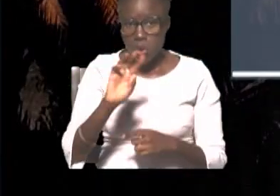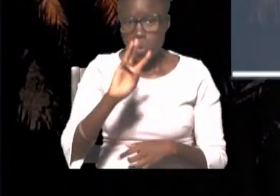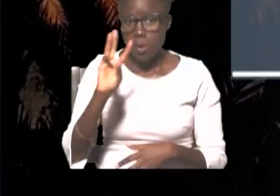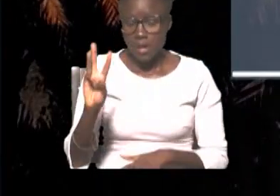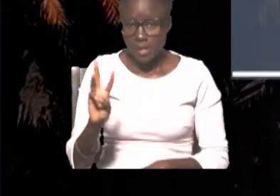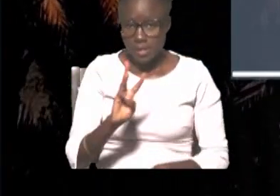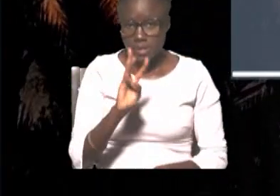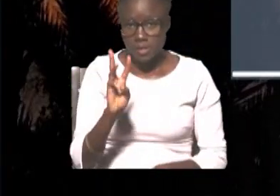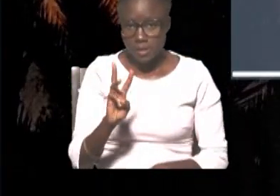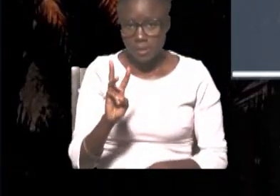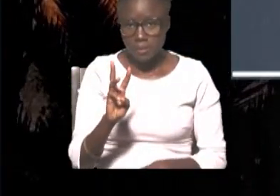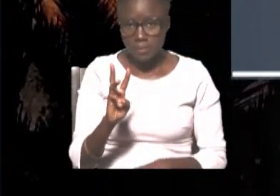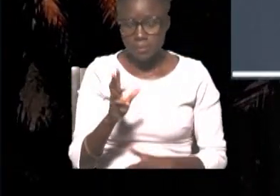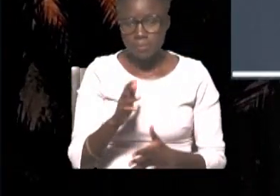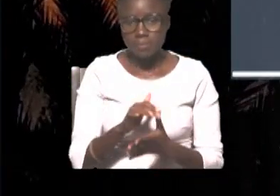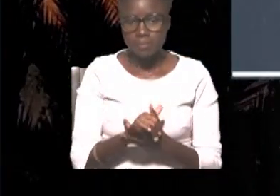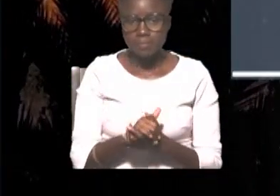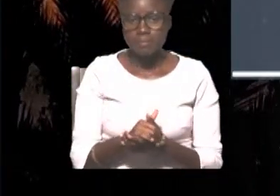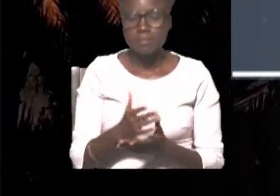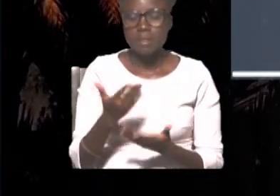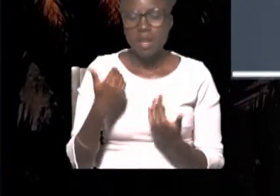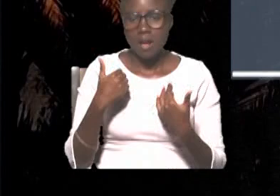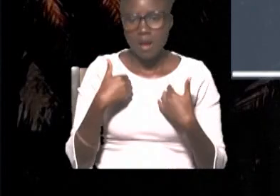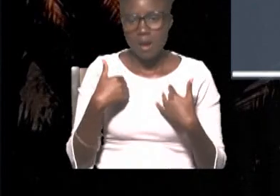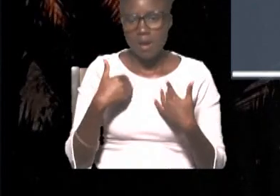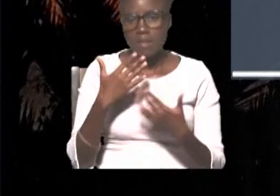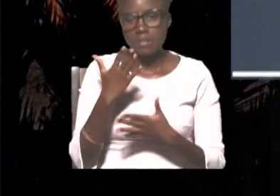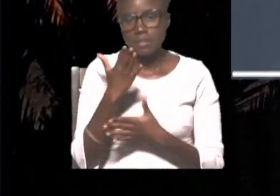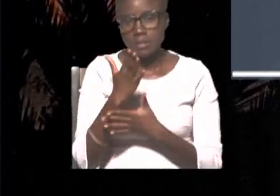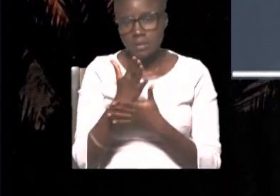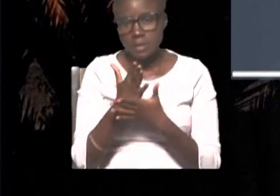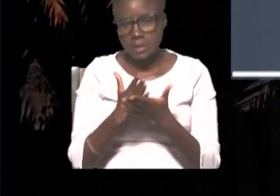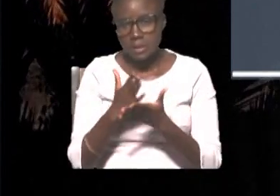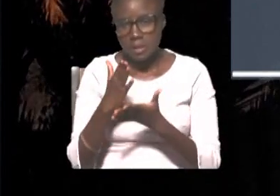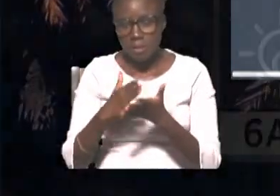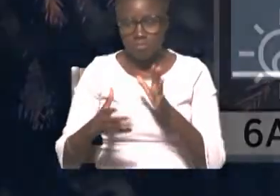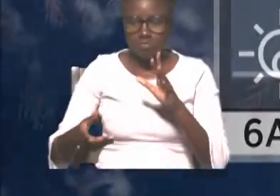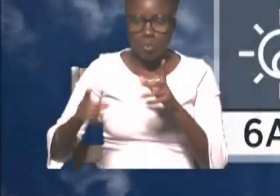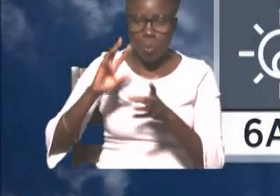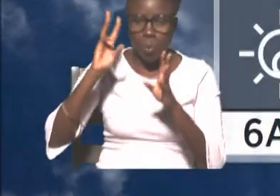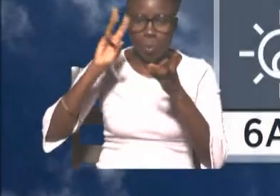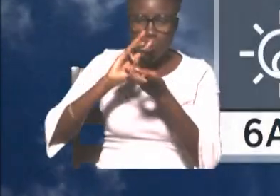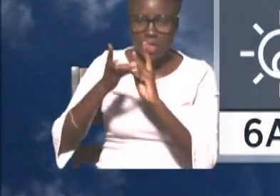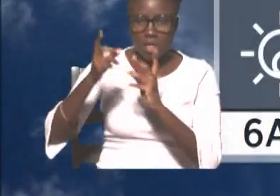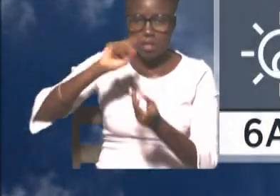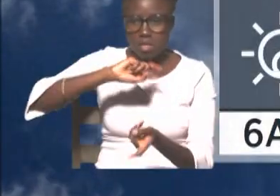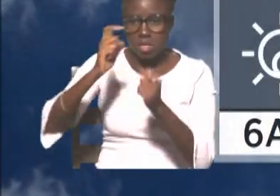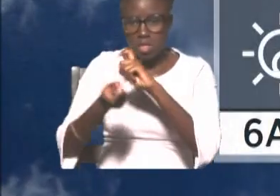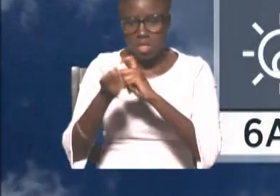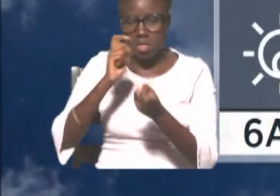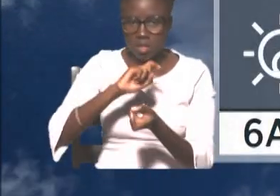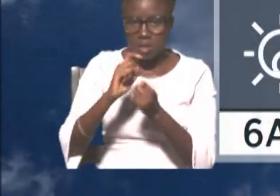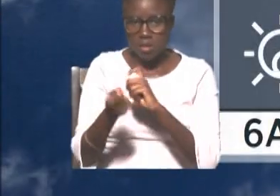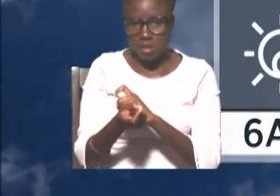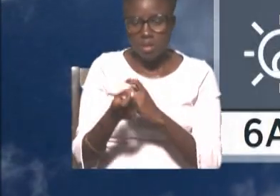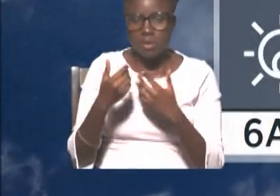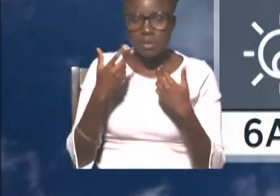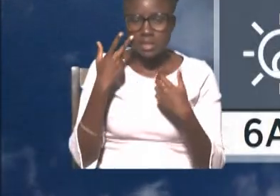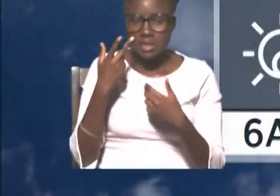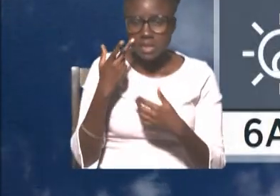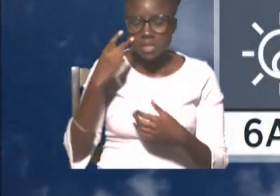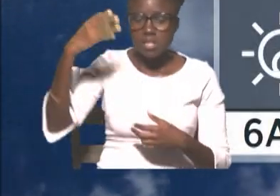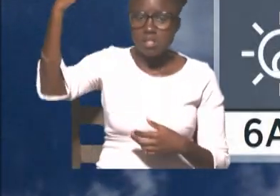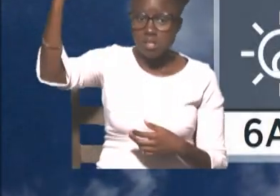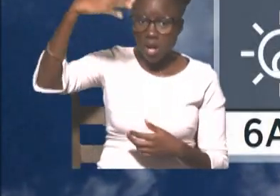Wednesday, some instability is expected ahead of that next tropical wave. So while we start the day sunny, we could see